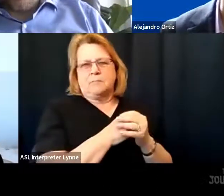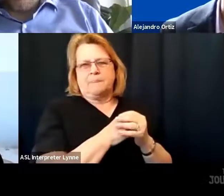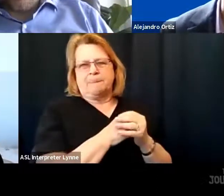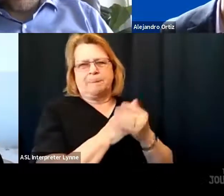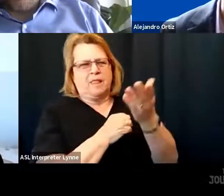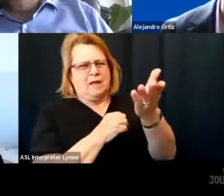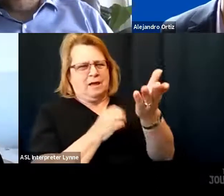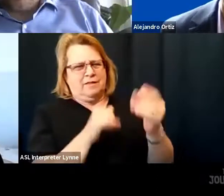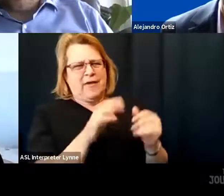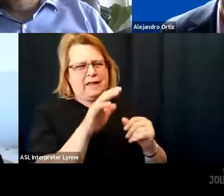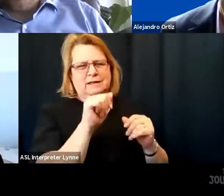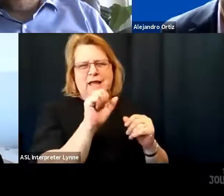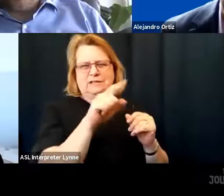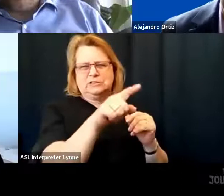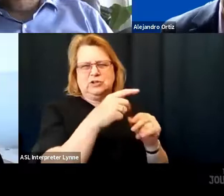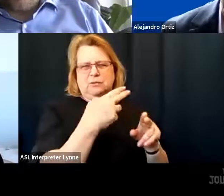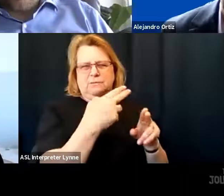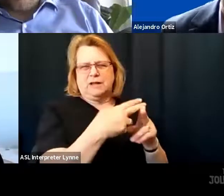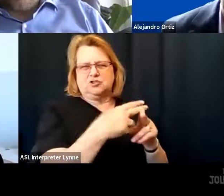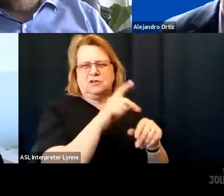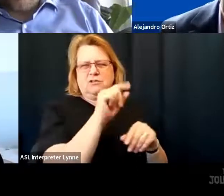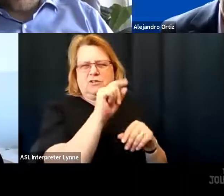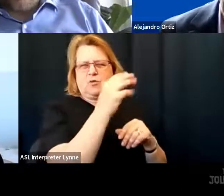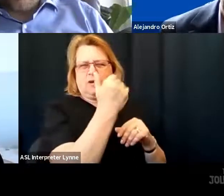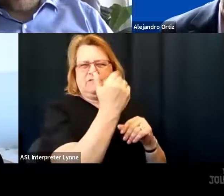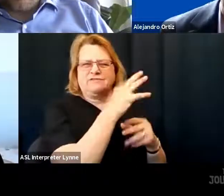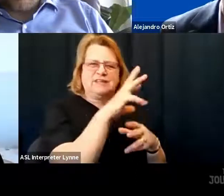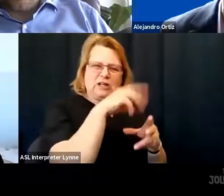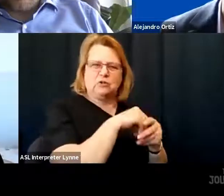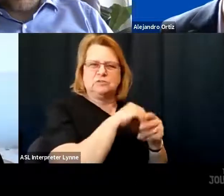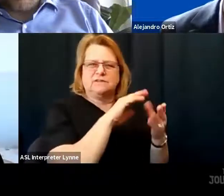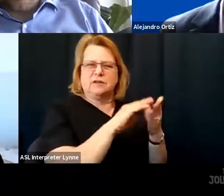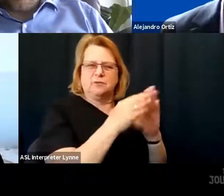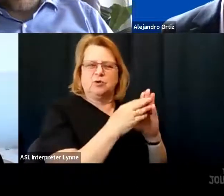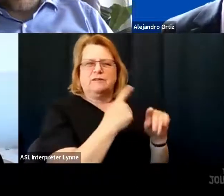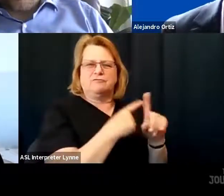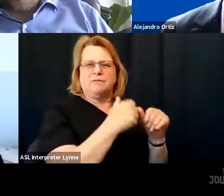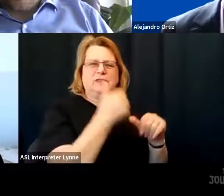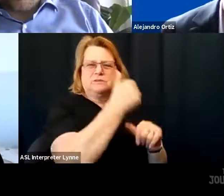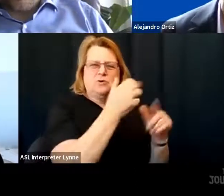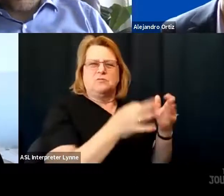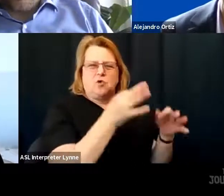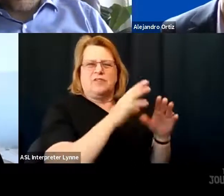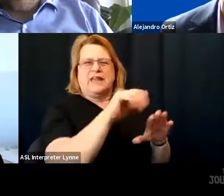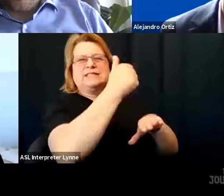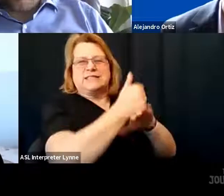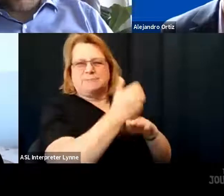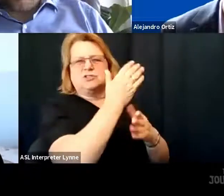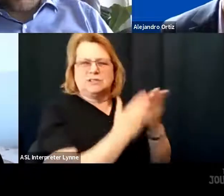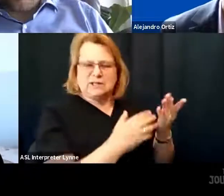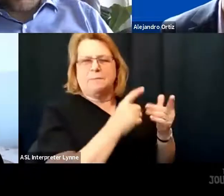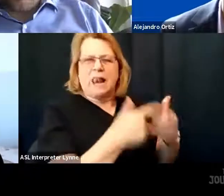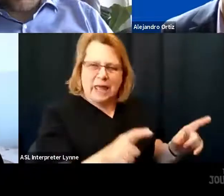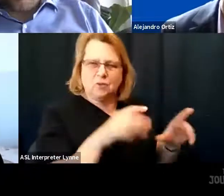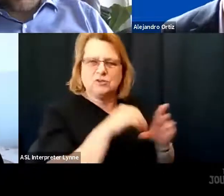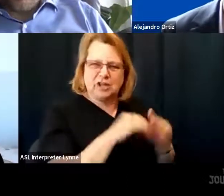alluded to, Commissioner, the 2015 Inclusive Communities case out of the Supreme Court that established that certain language in the Fair Housing